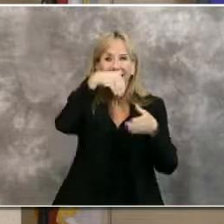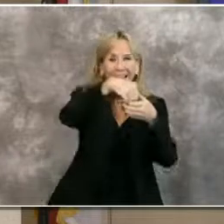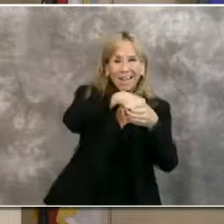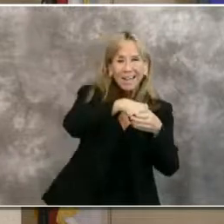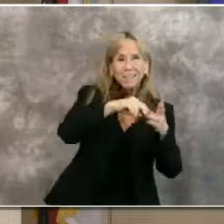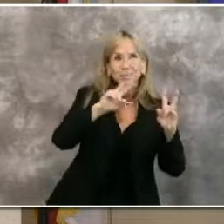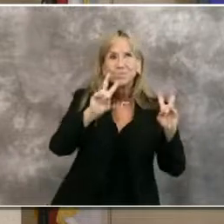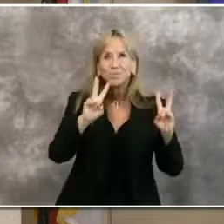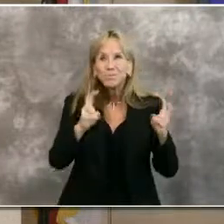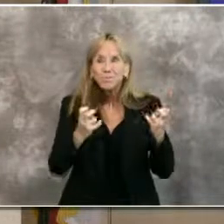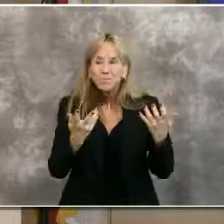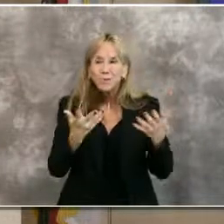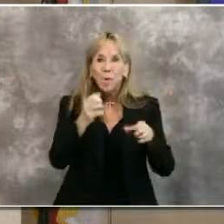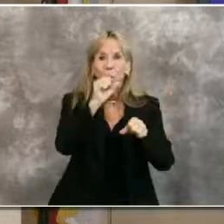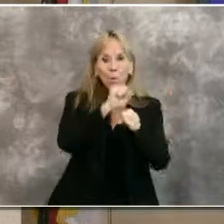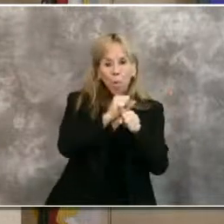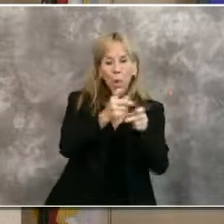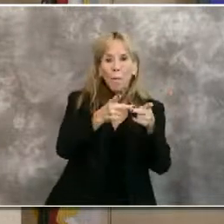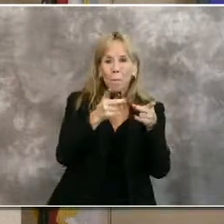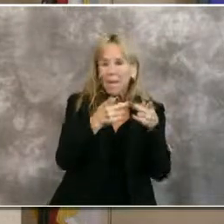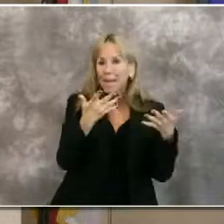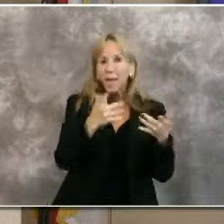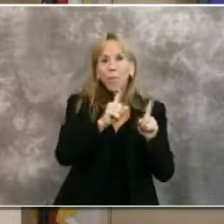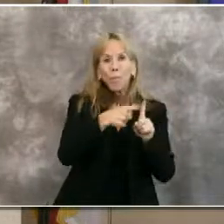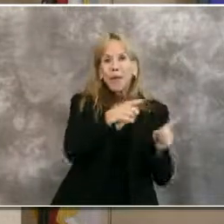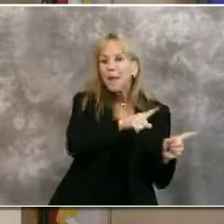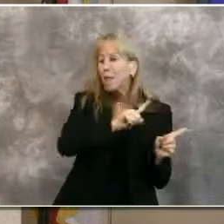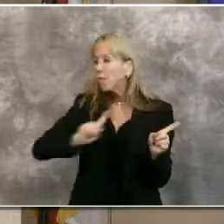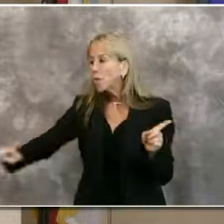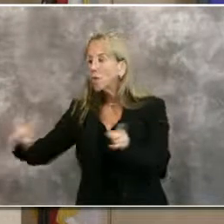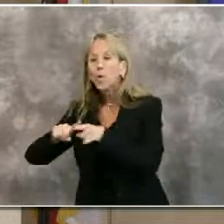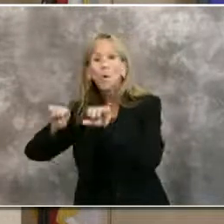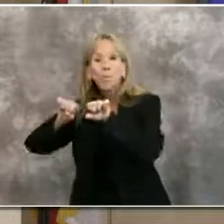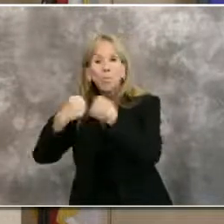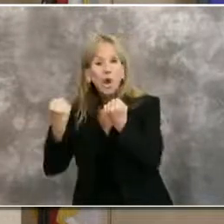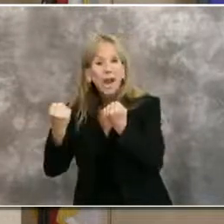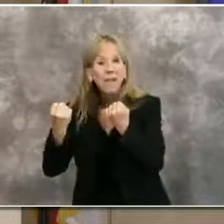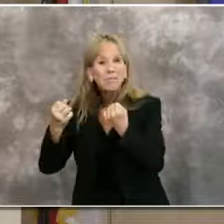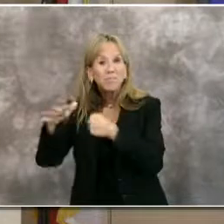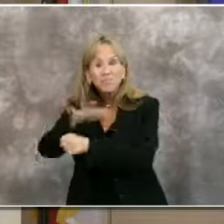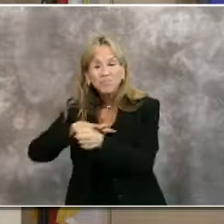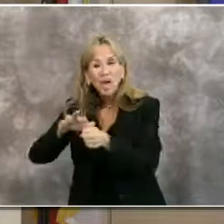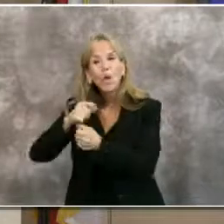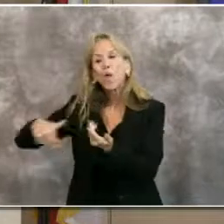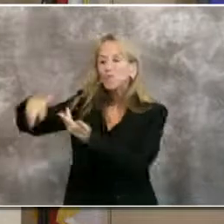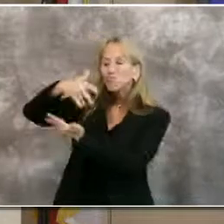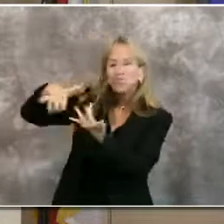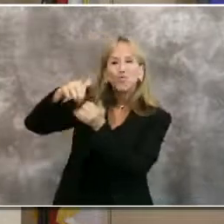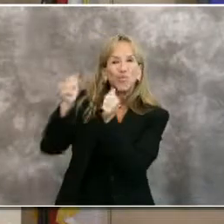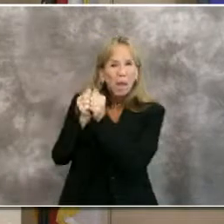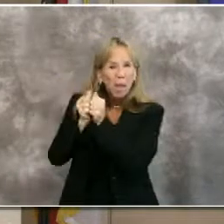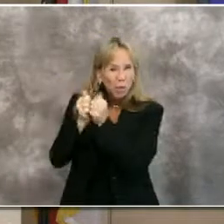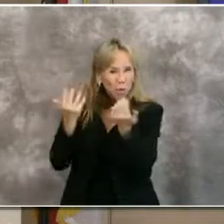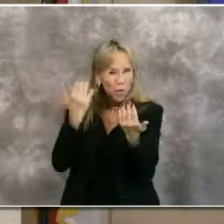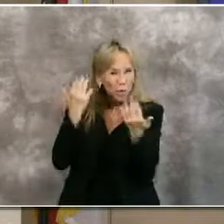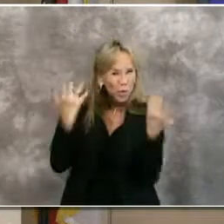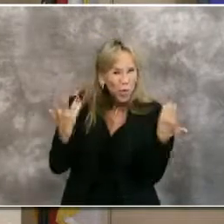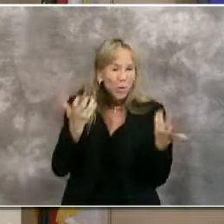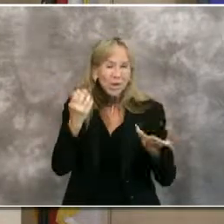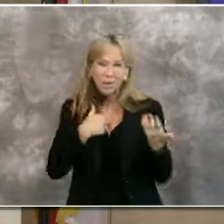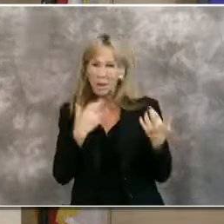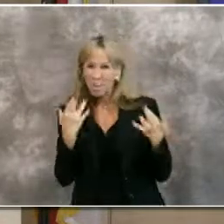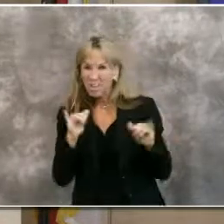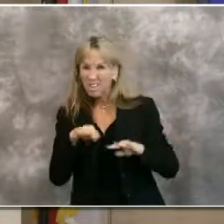specific work environment. It's actually when they're in a break area or they socialize together, that sort of thing. So I